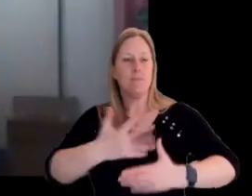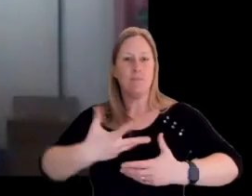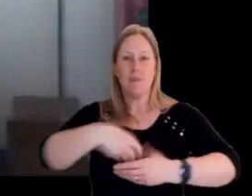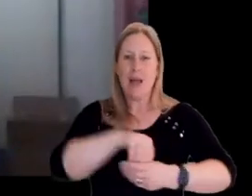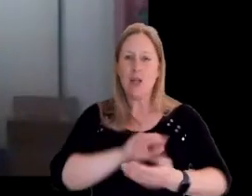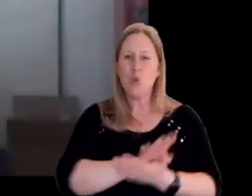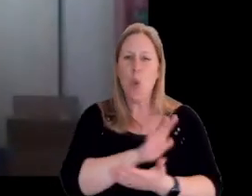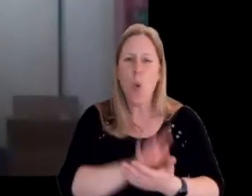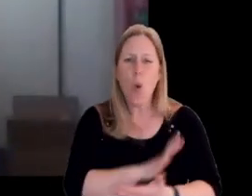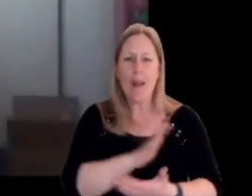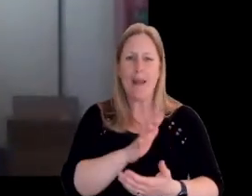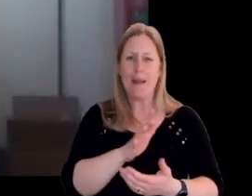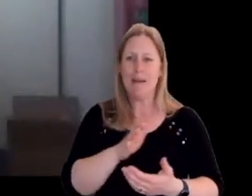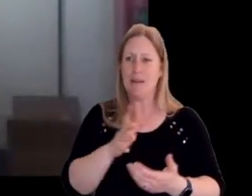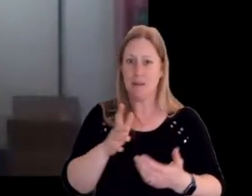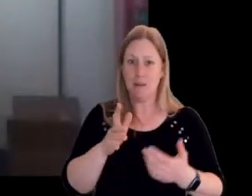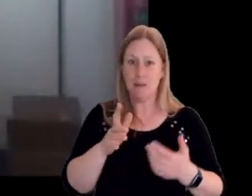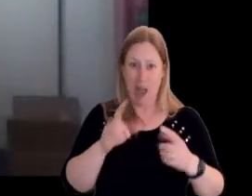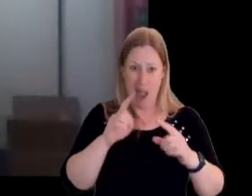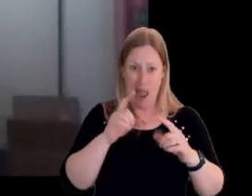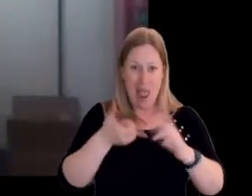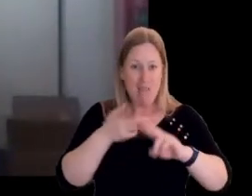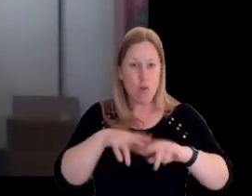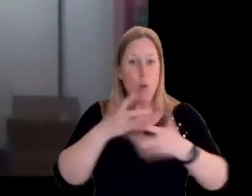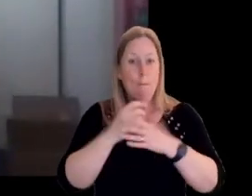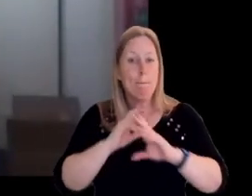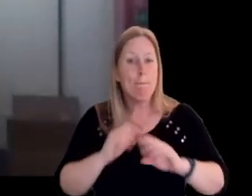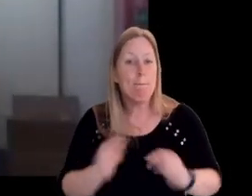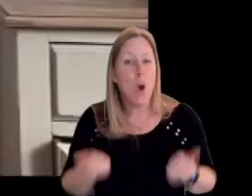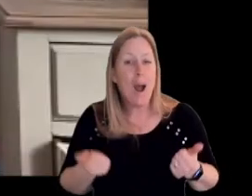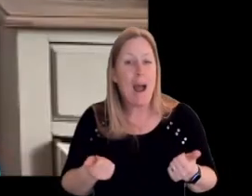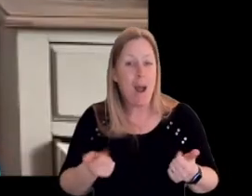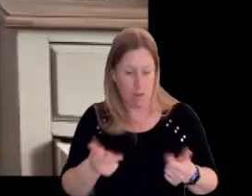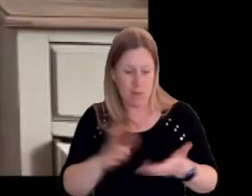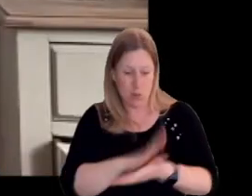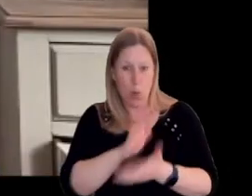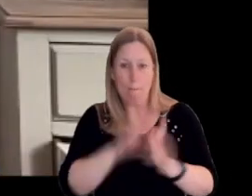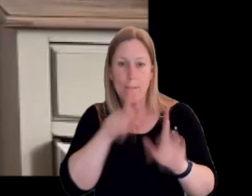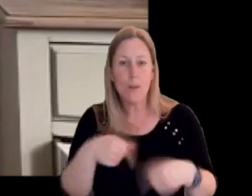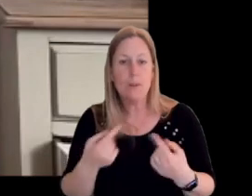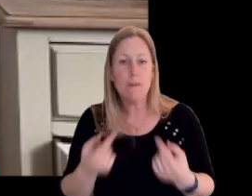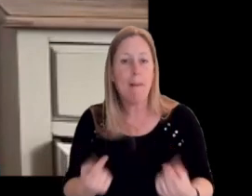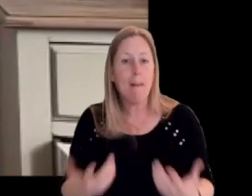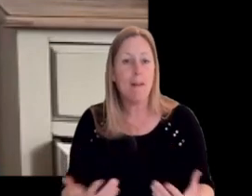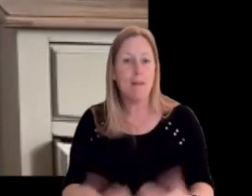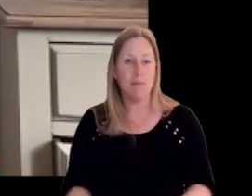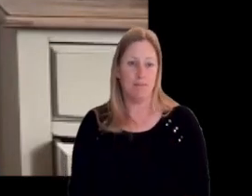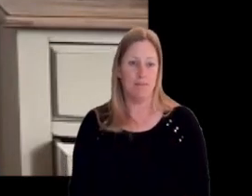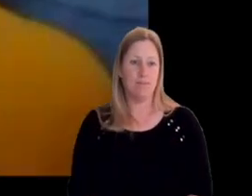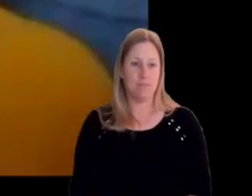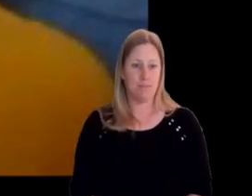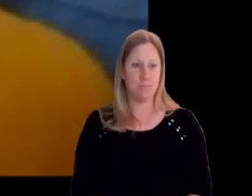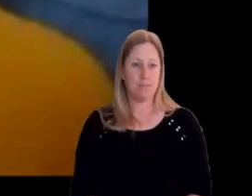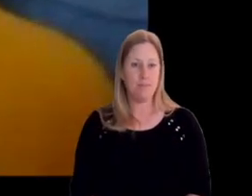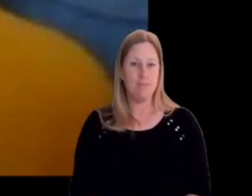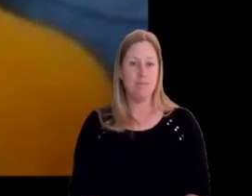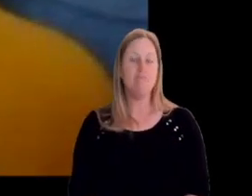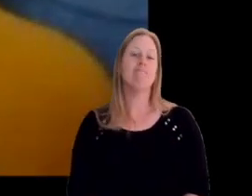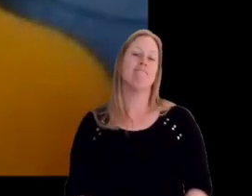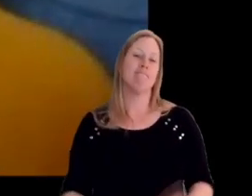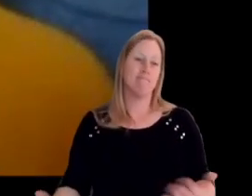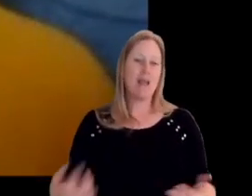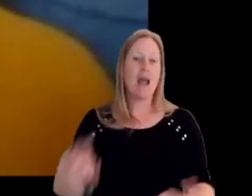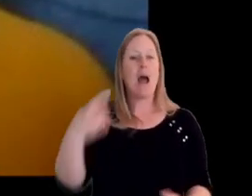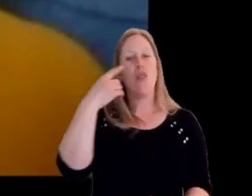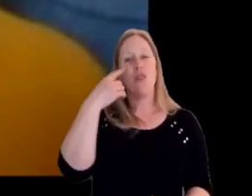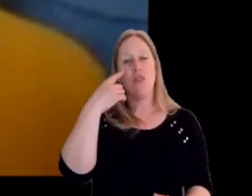as well, that's not an environment where joy can thrive. And so I think it's one of